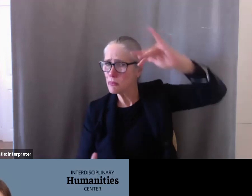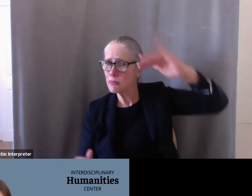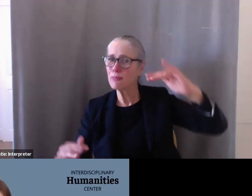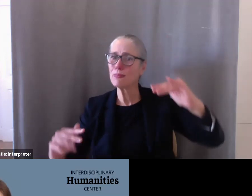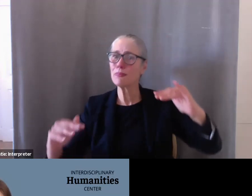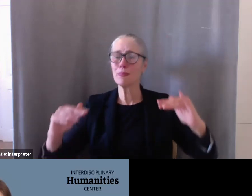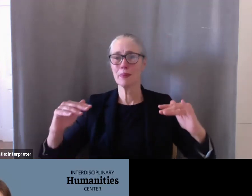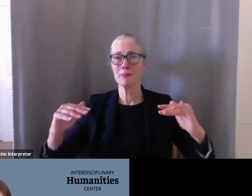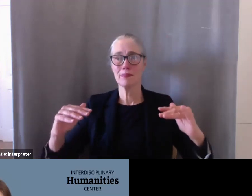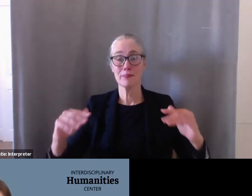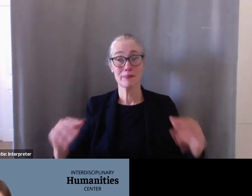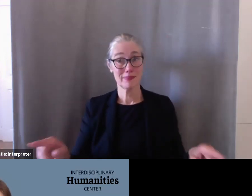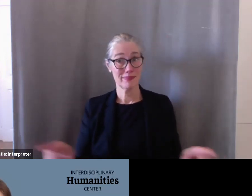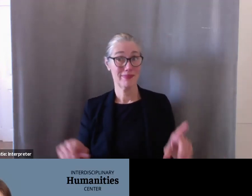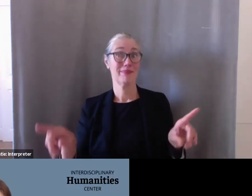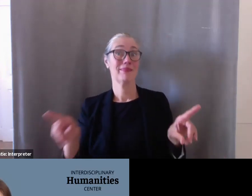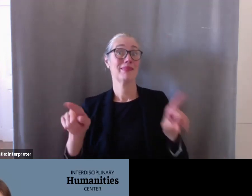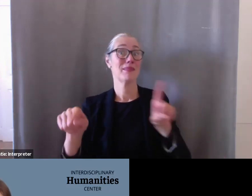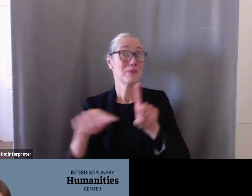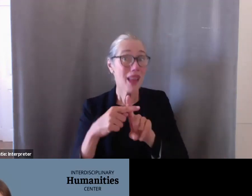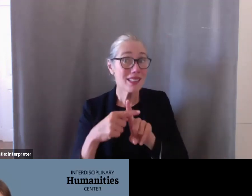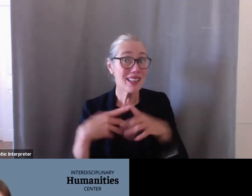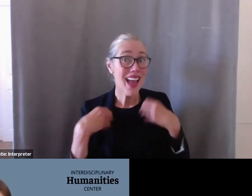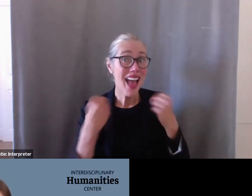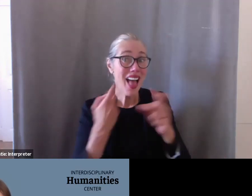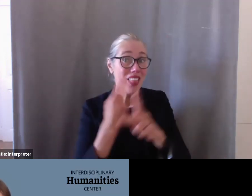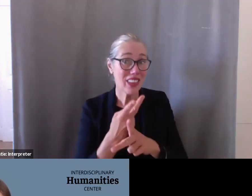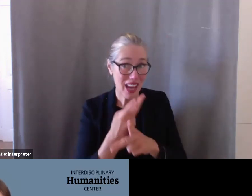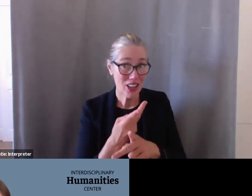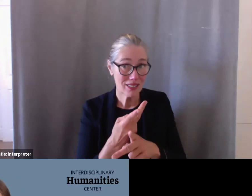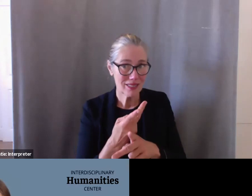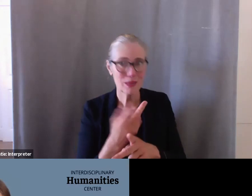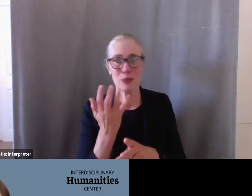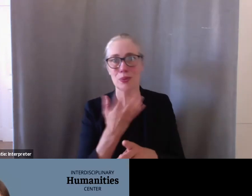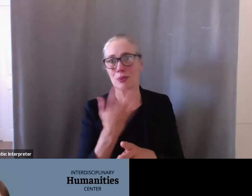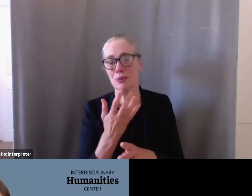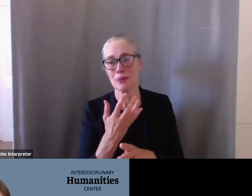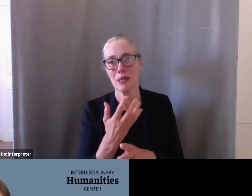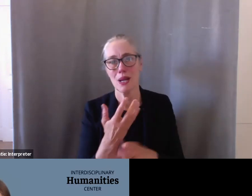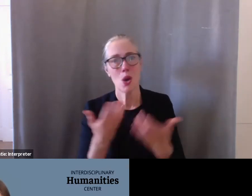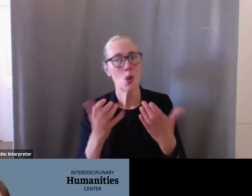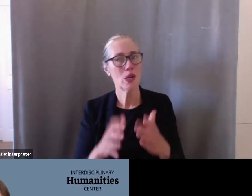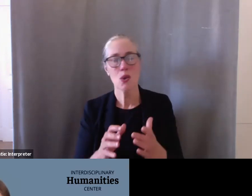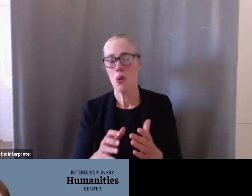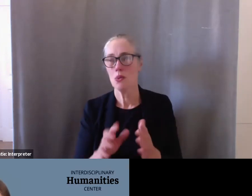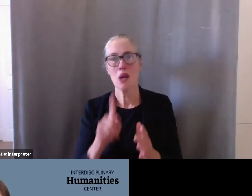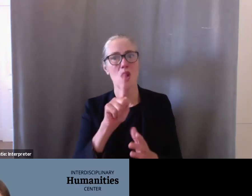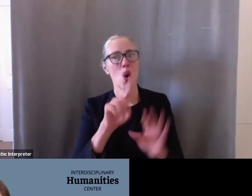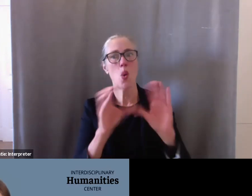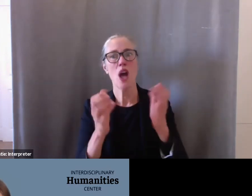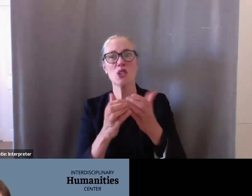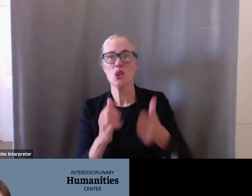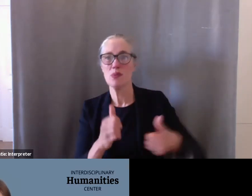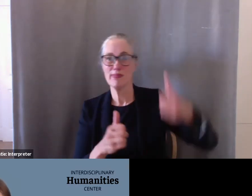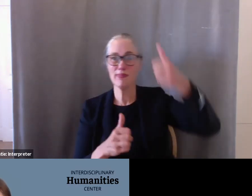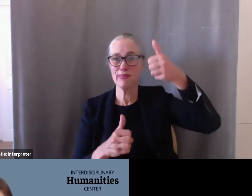does call our attention to what the humanities do. Yes, So I absolutely. A very good